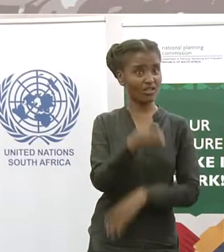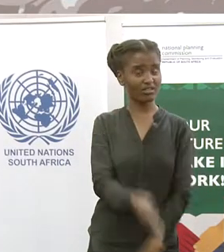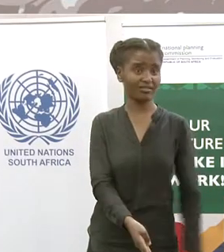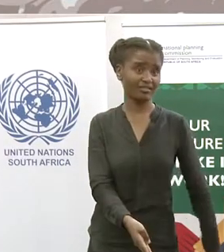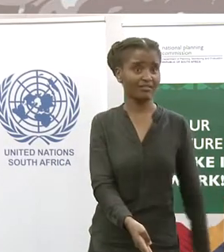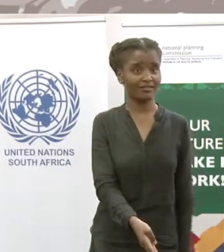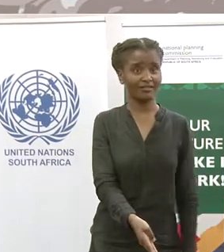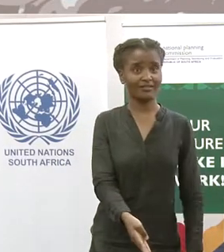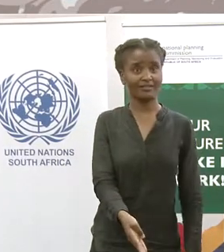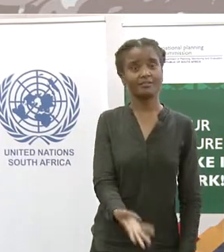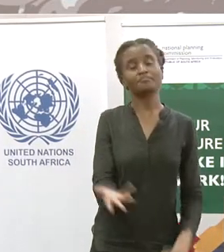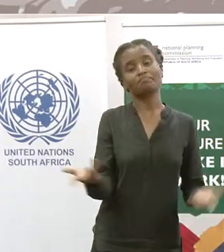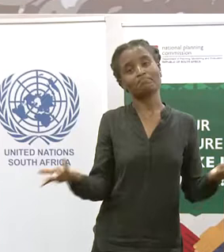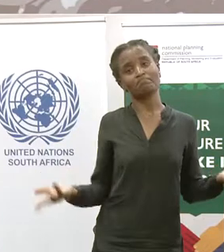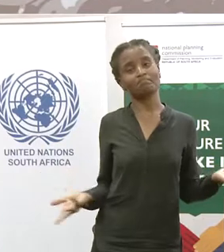So